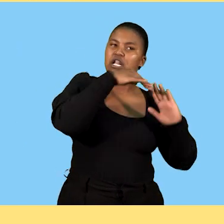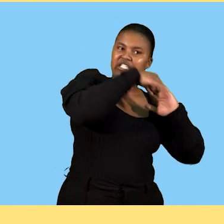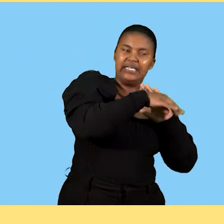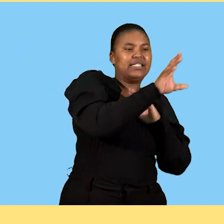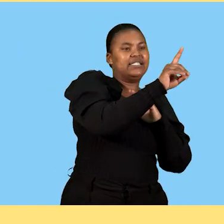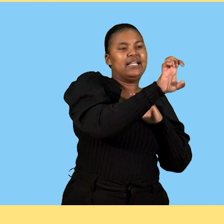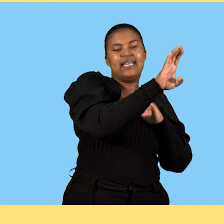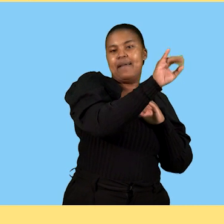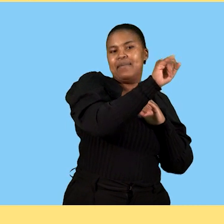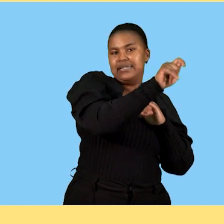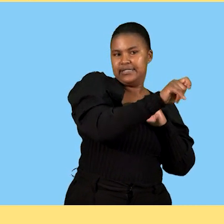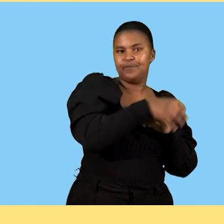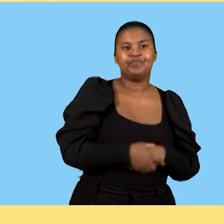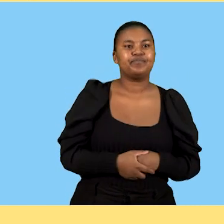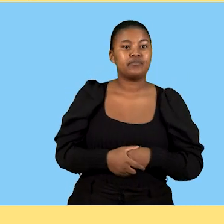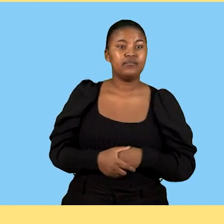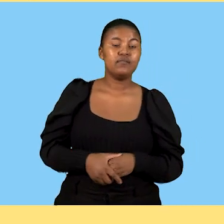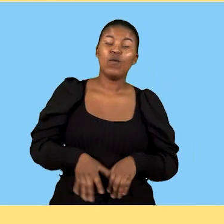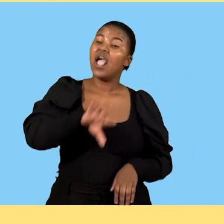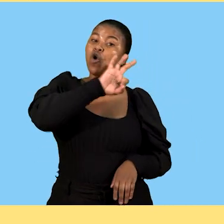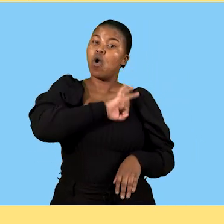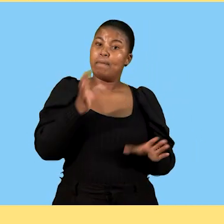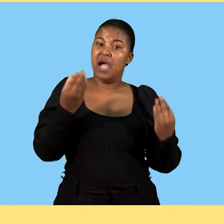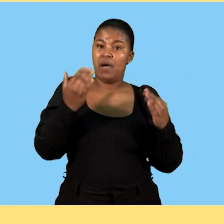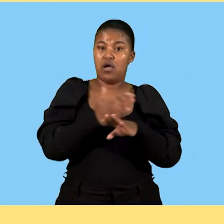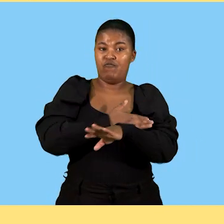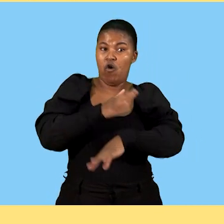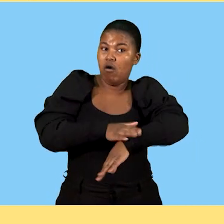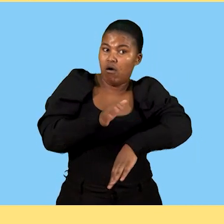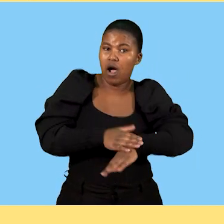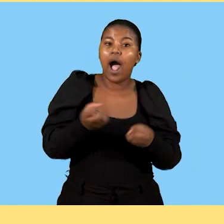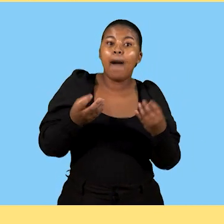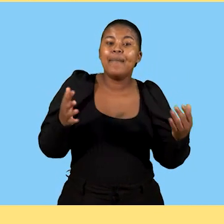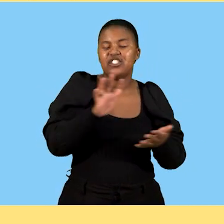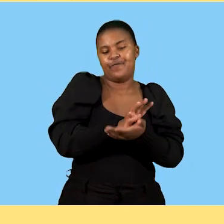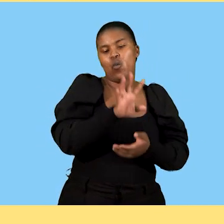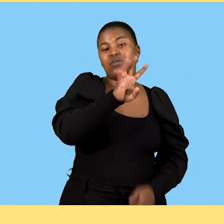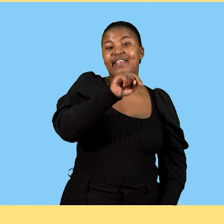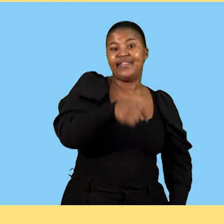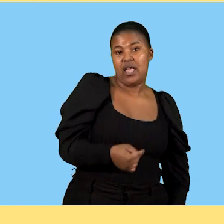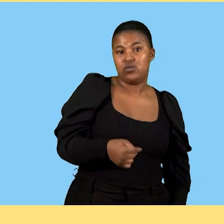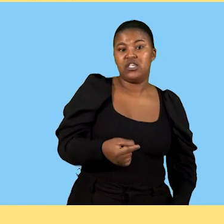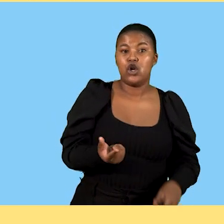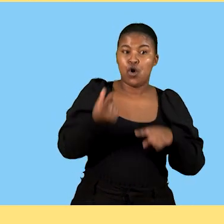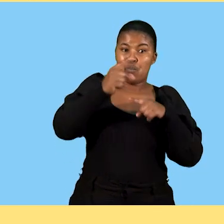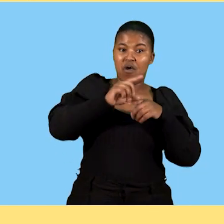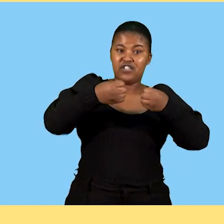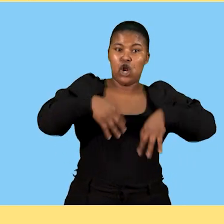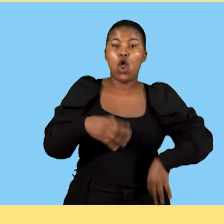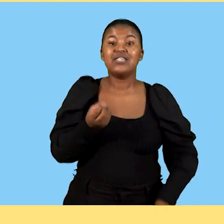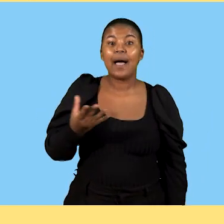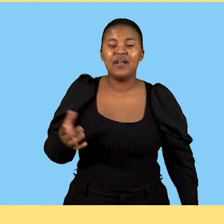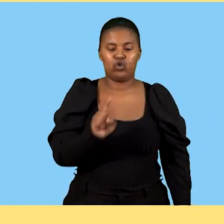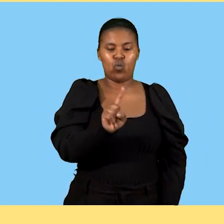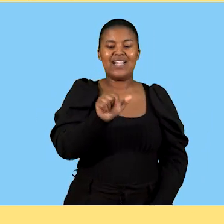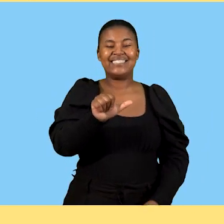income received in advance 14,000. We are decreasing our rent income account. We are then left with profit and loss 168,000.